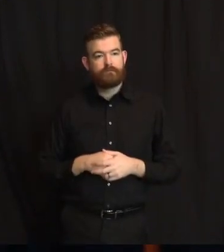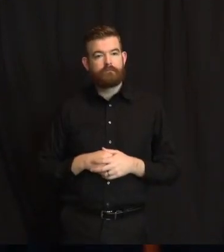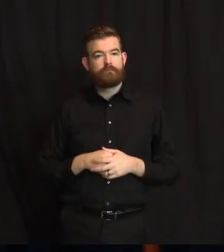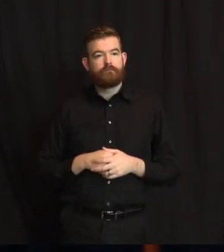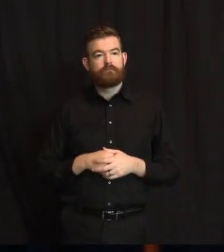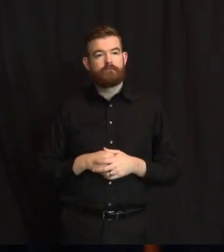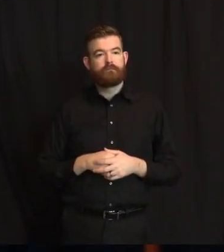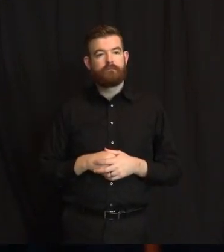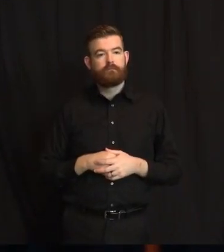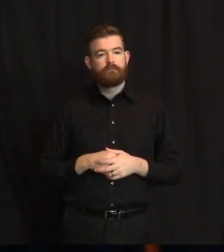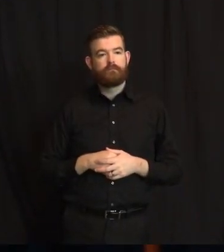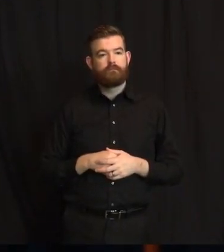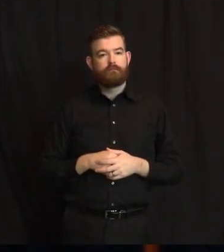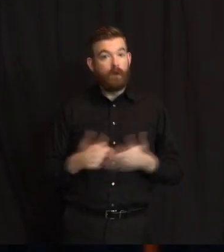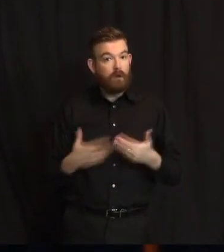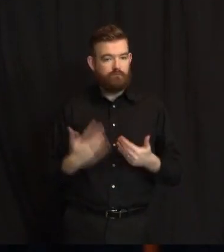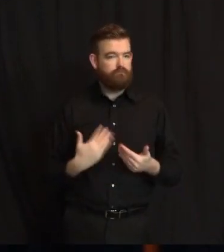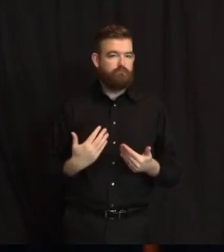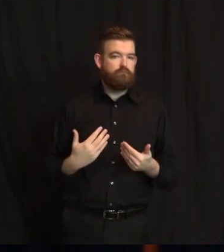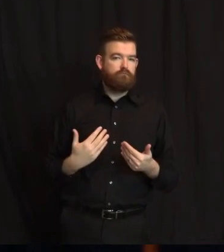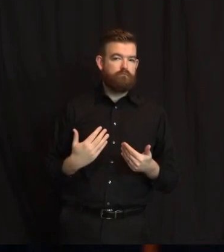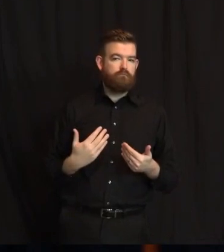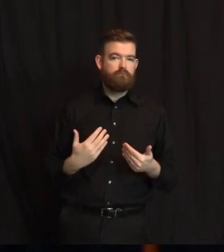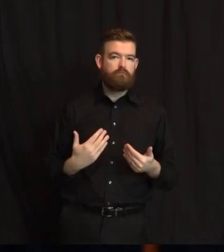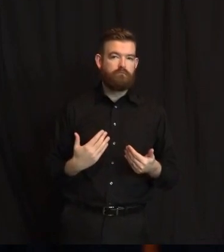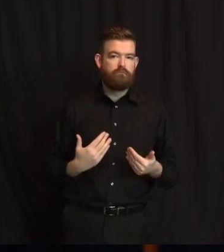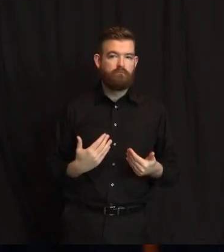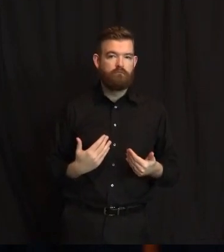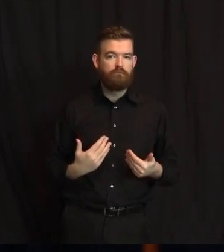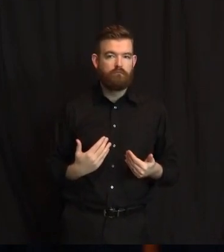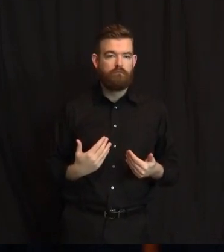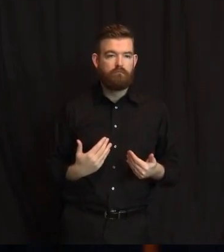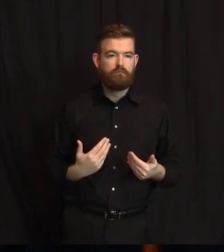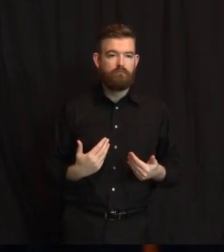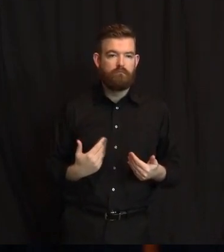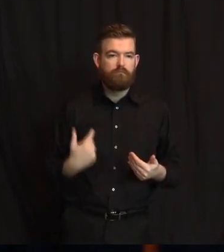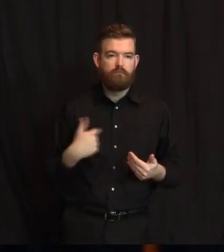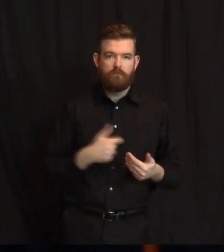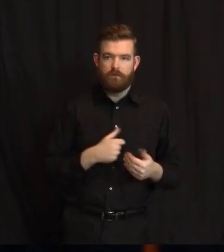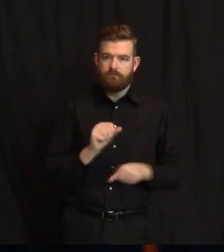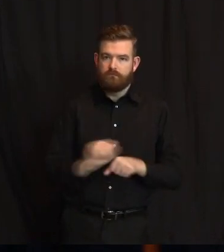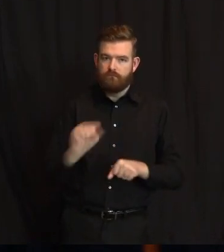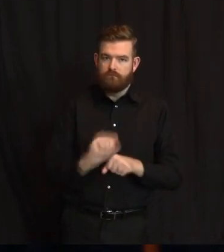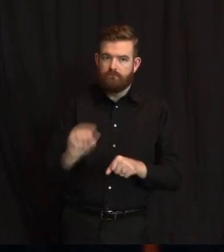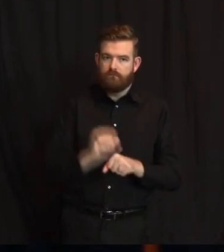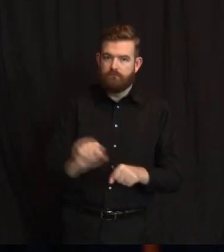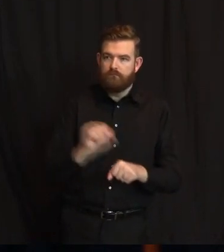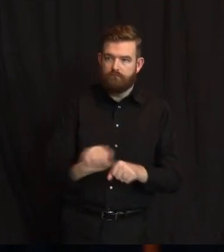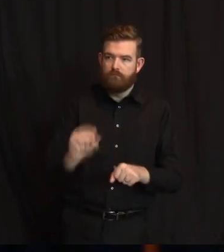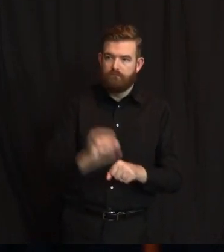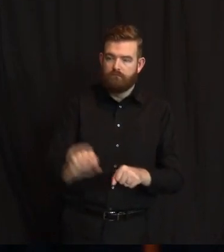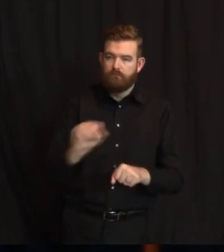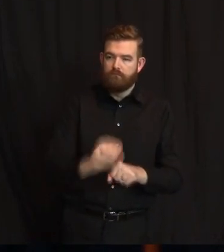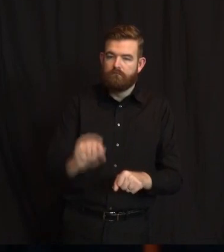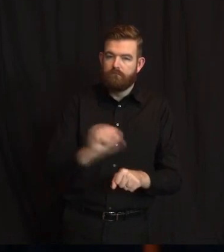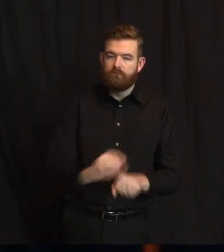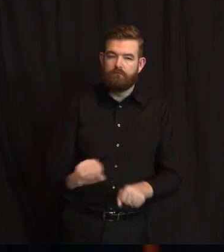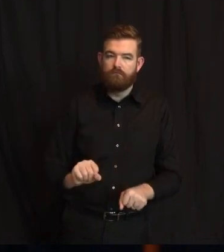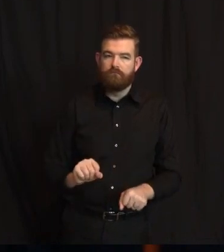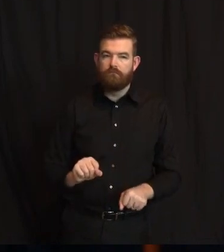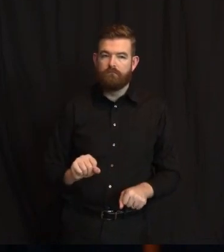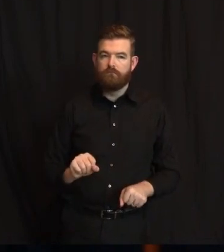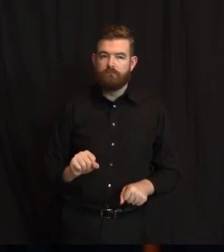daunting task, but we are continuing it. We do have a number of contracted